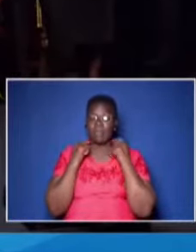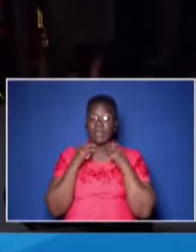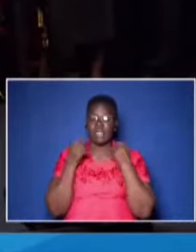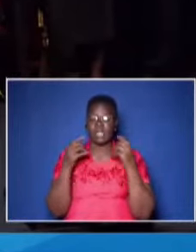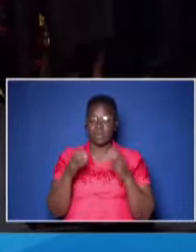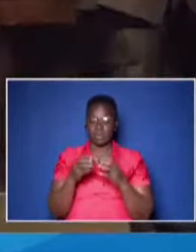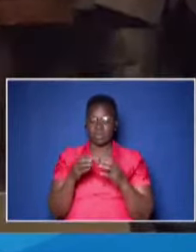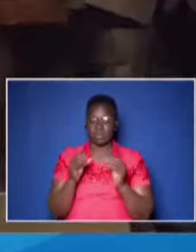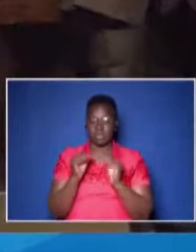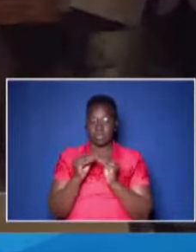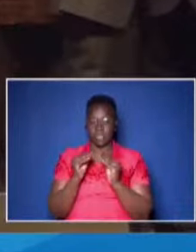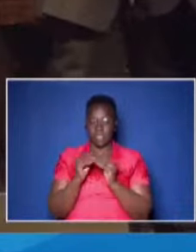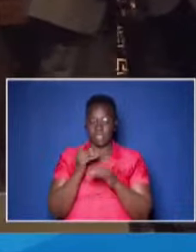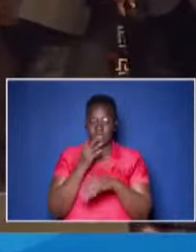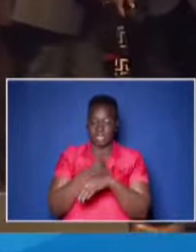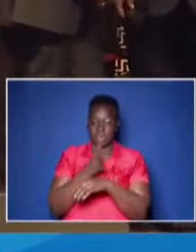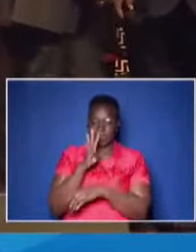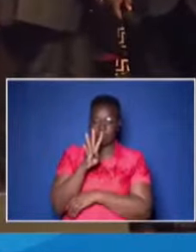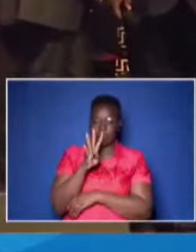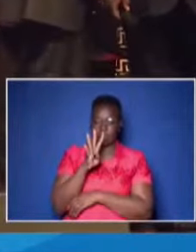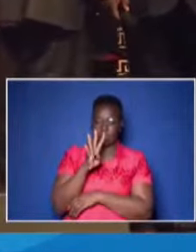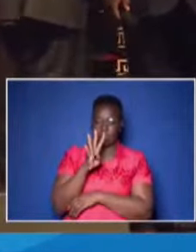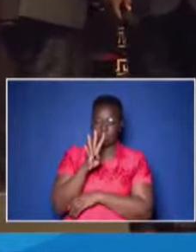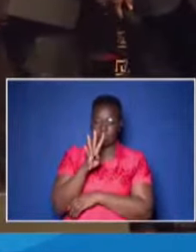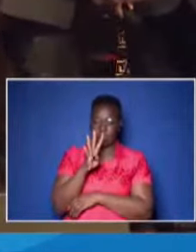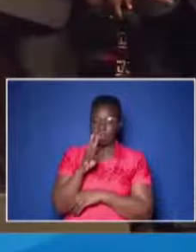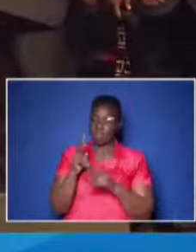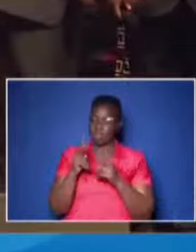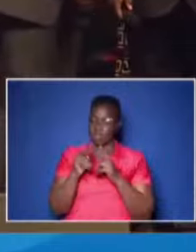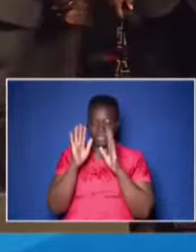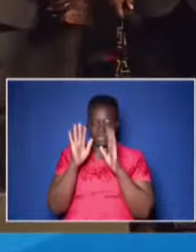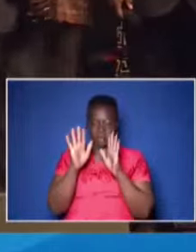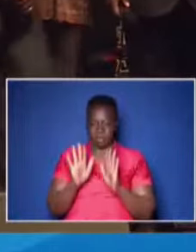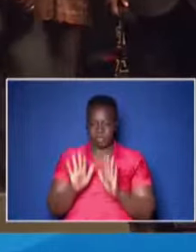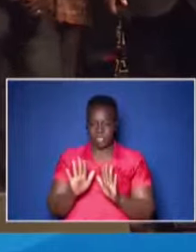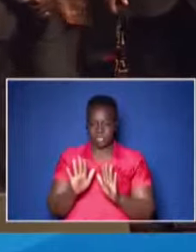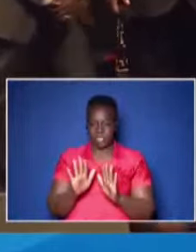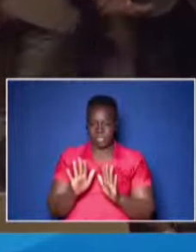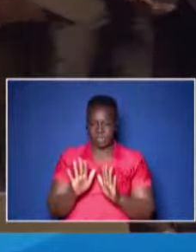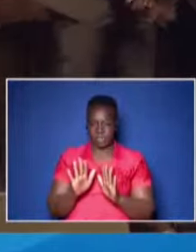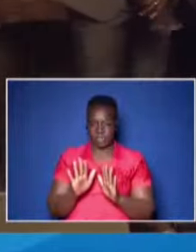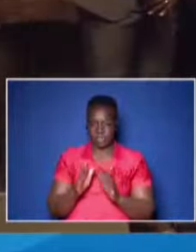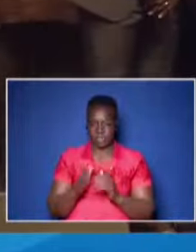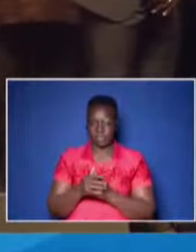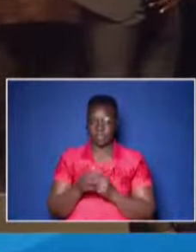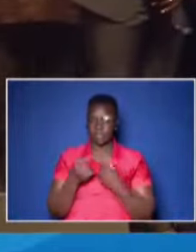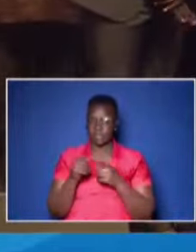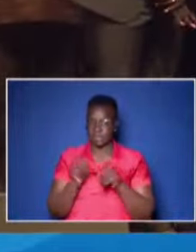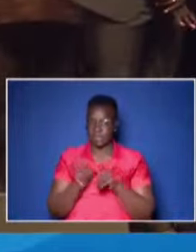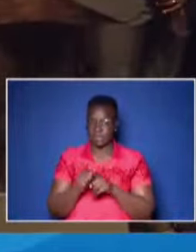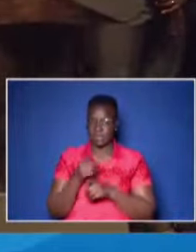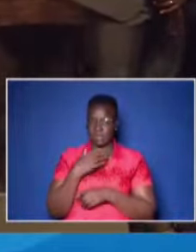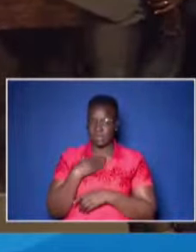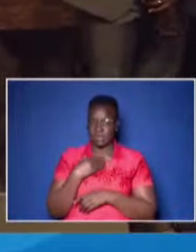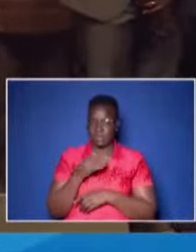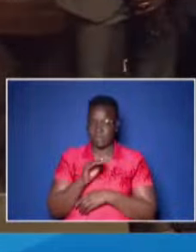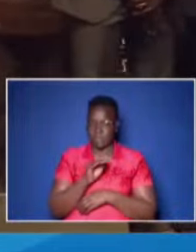4 and it be very important but I'm going to make a request to